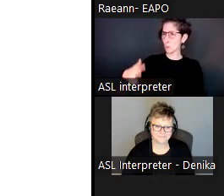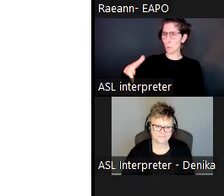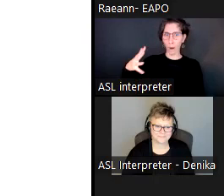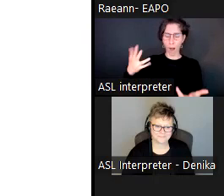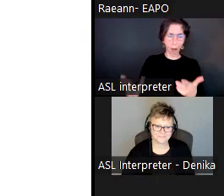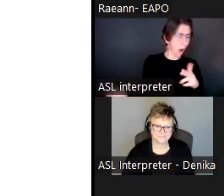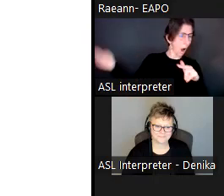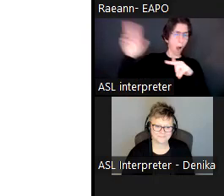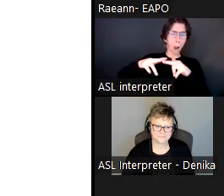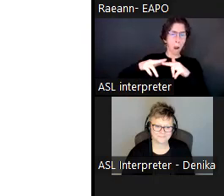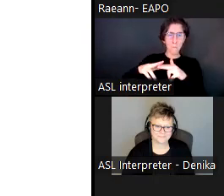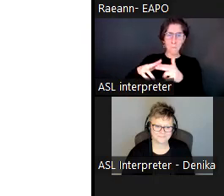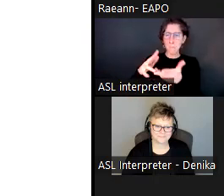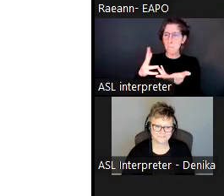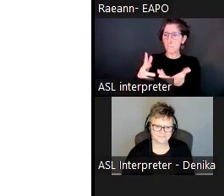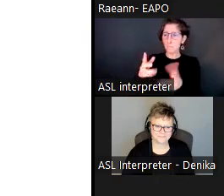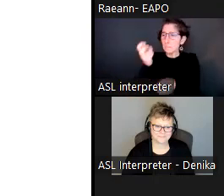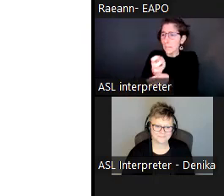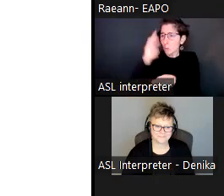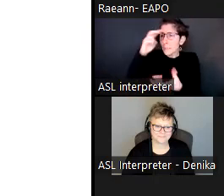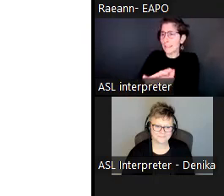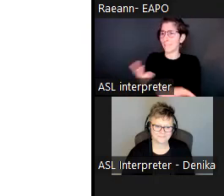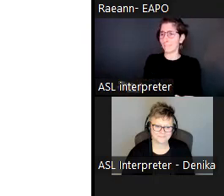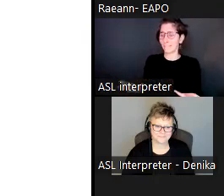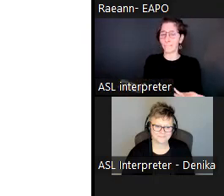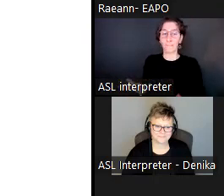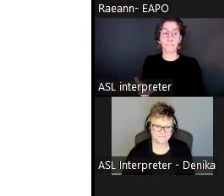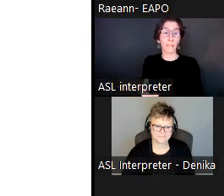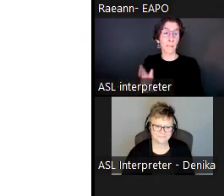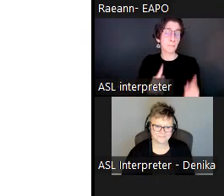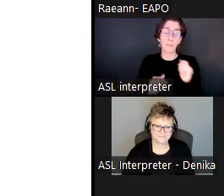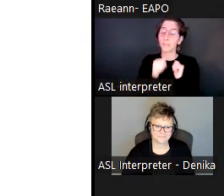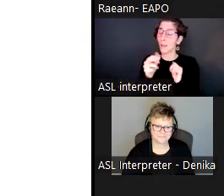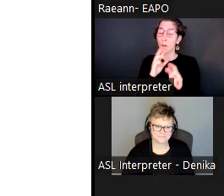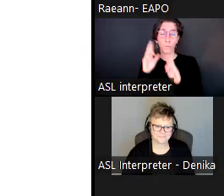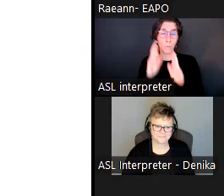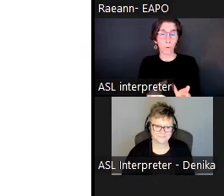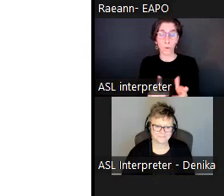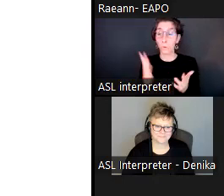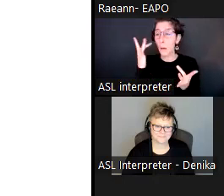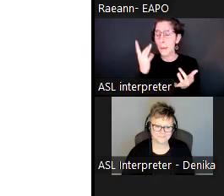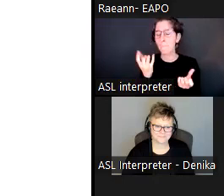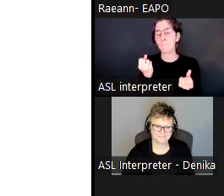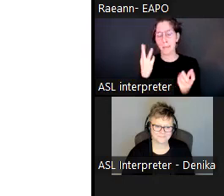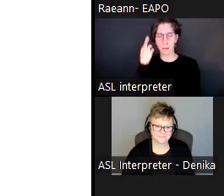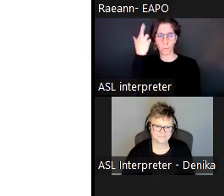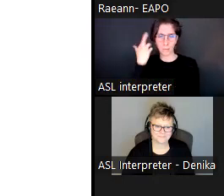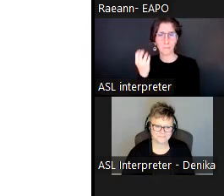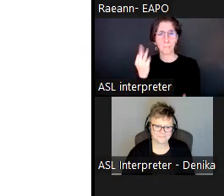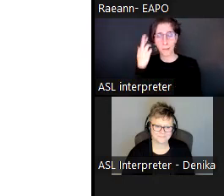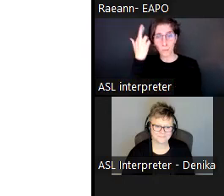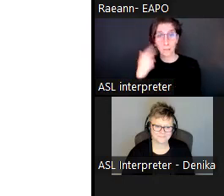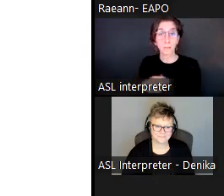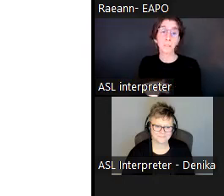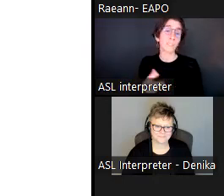unbelievable. So people don't report the fraud for many, many different reasons. So either